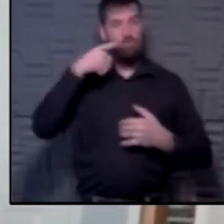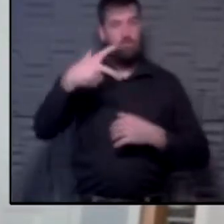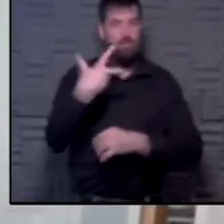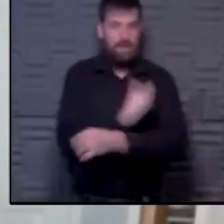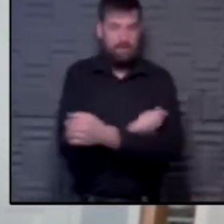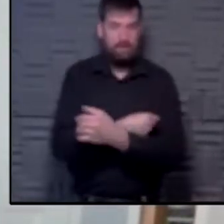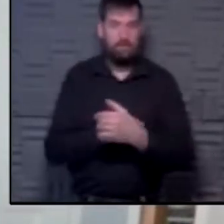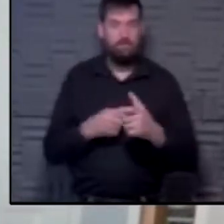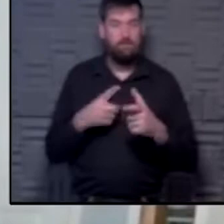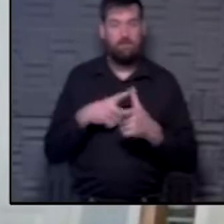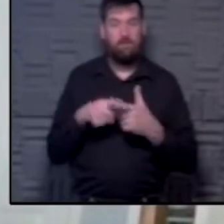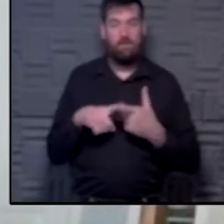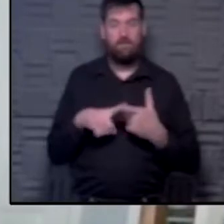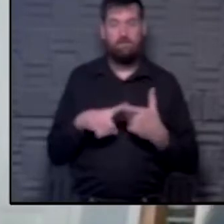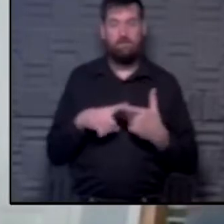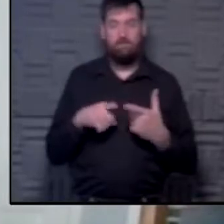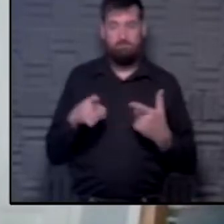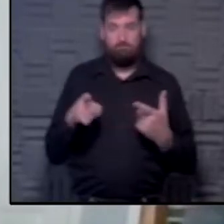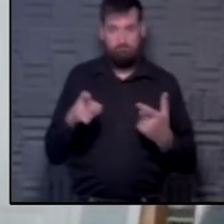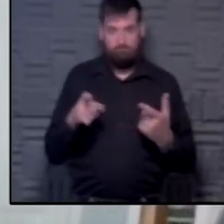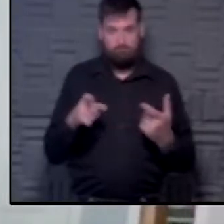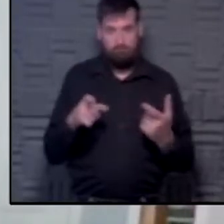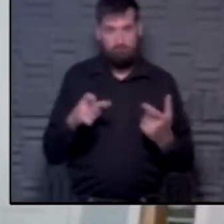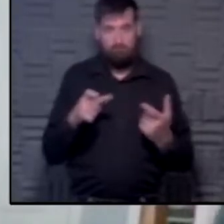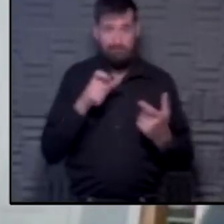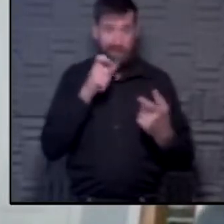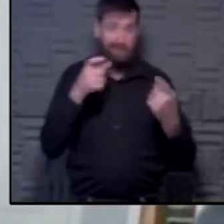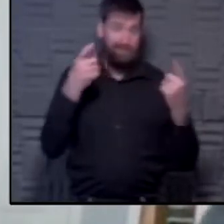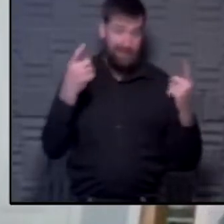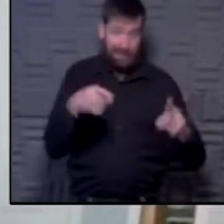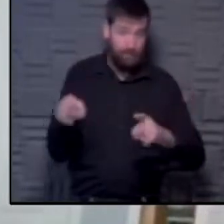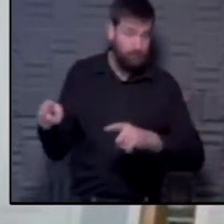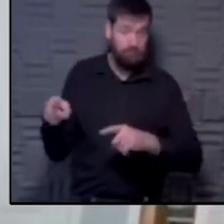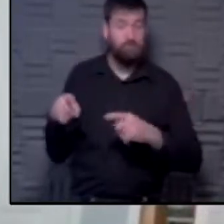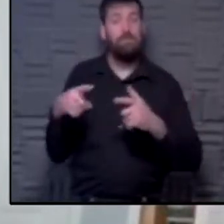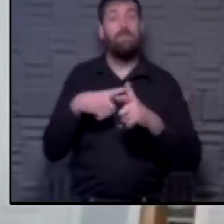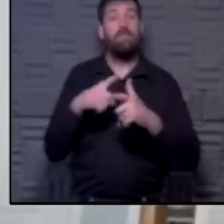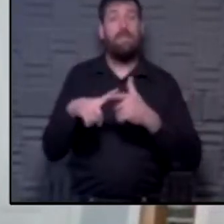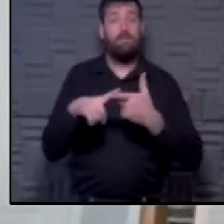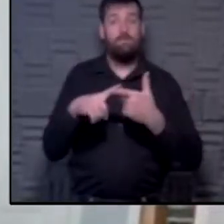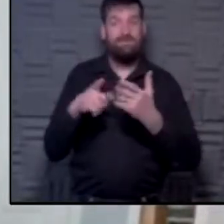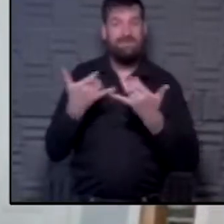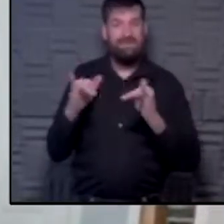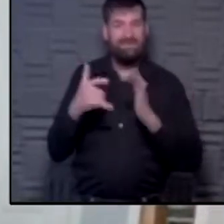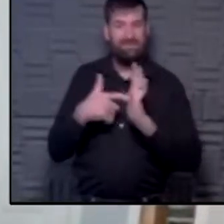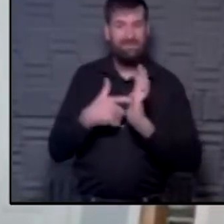out that they don't necessarily get to be first in line, and they're still required to go to work. So